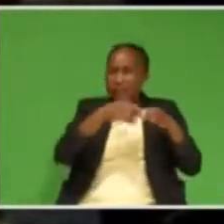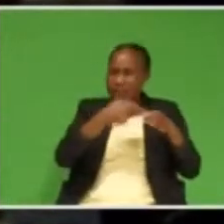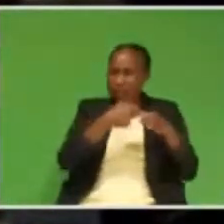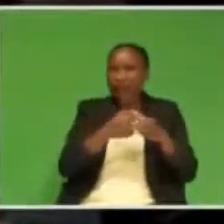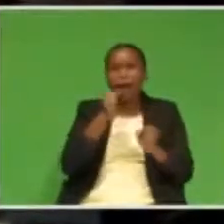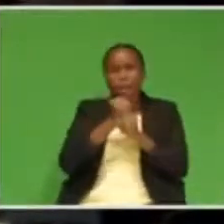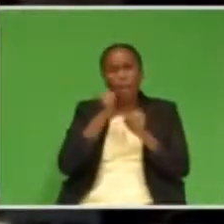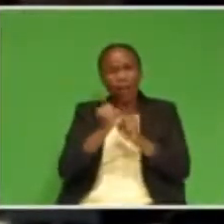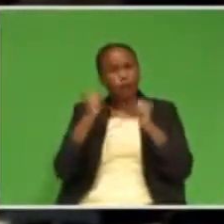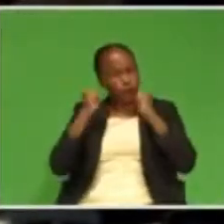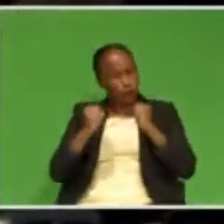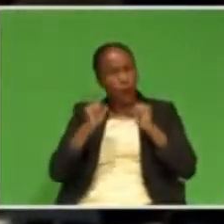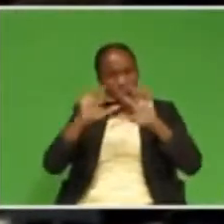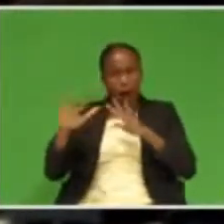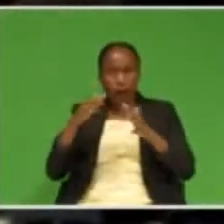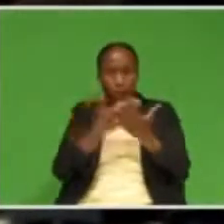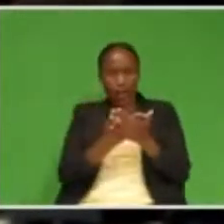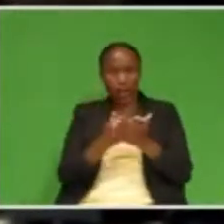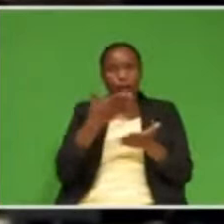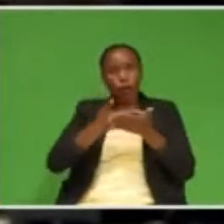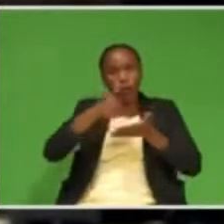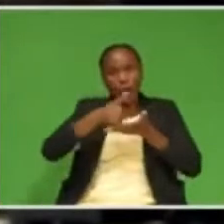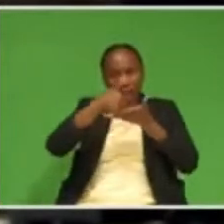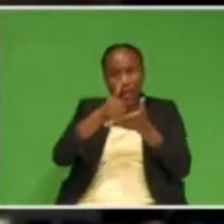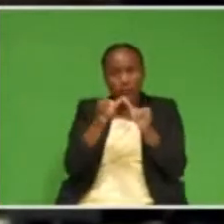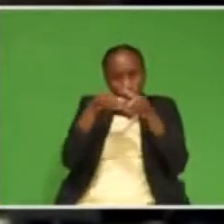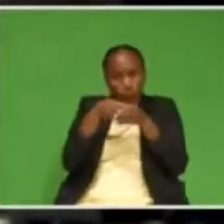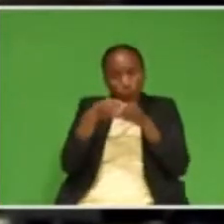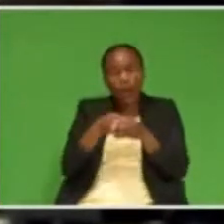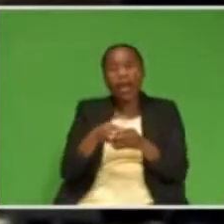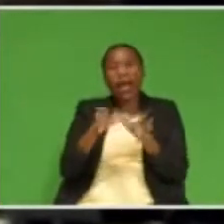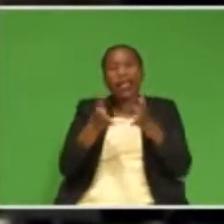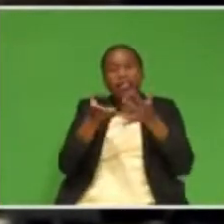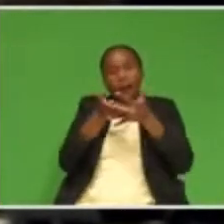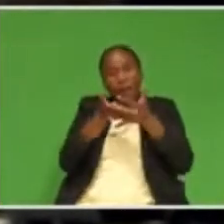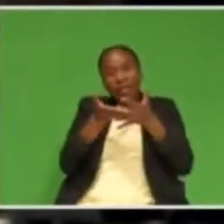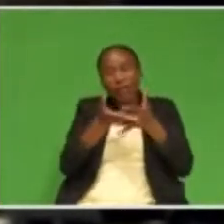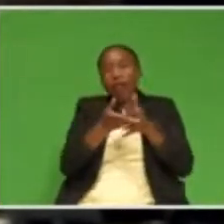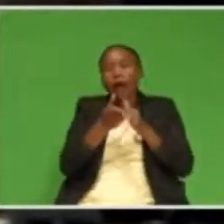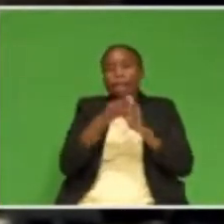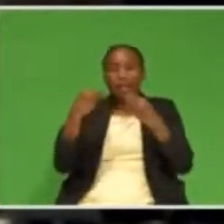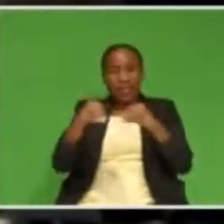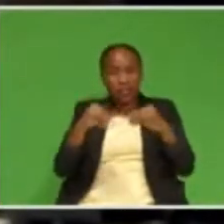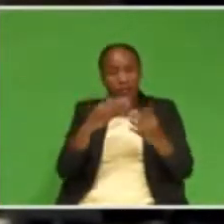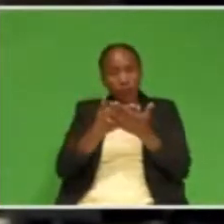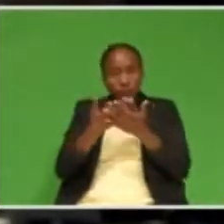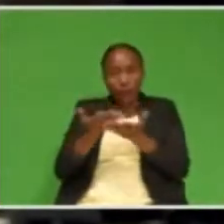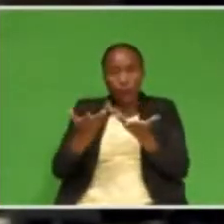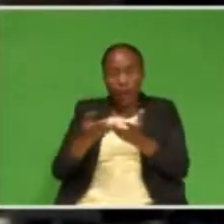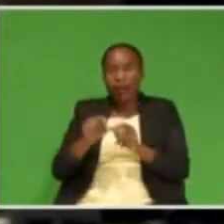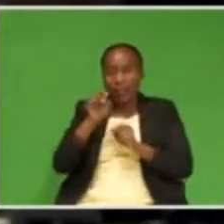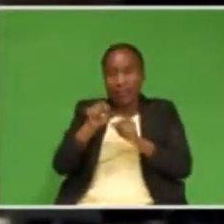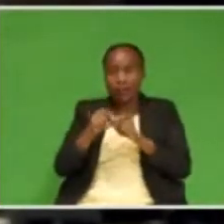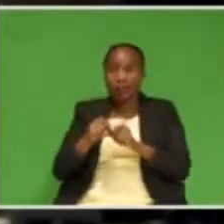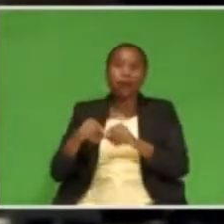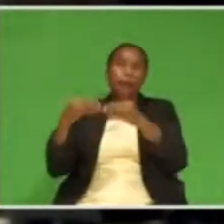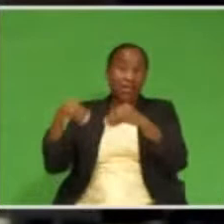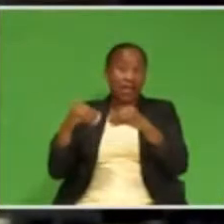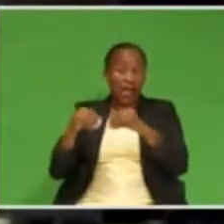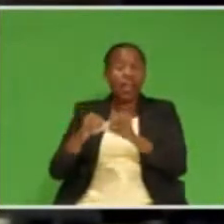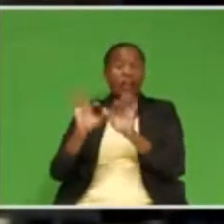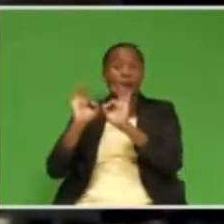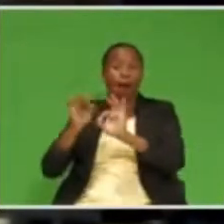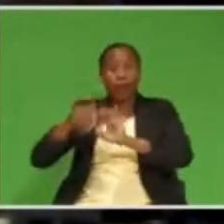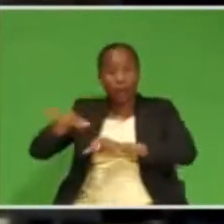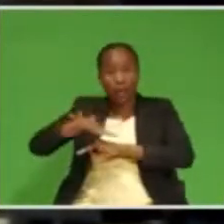to assist small and medium enterprises and businesses in the informal sector. To